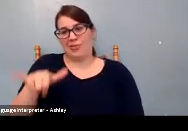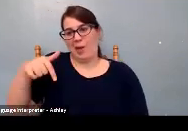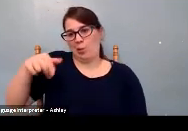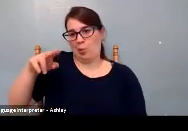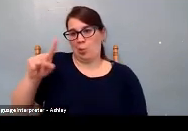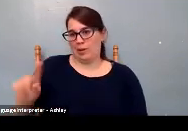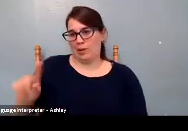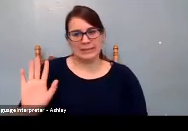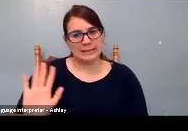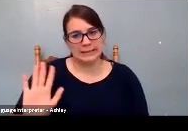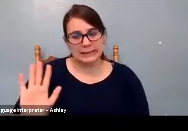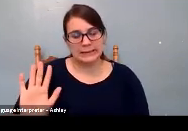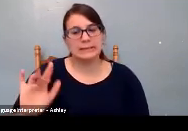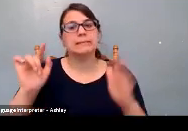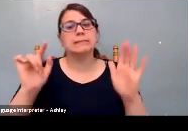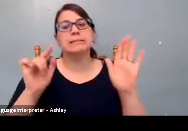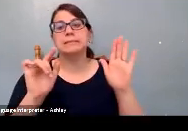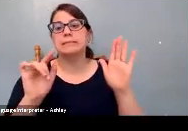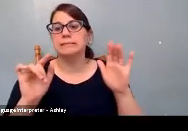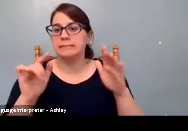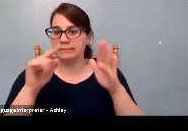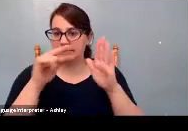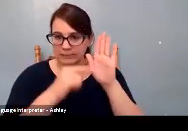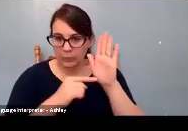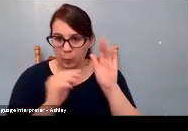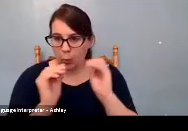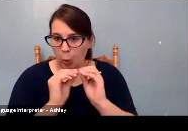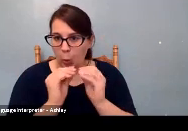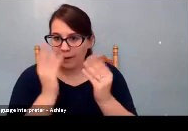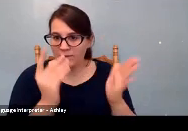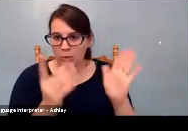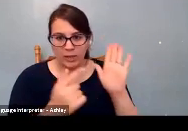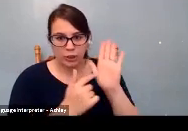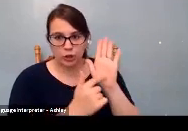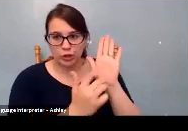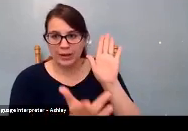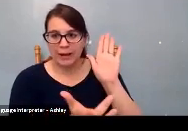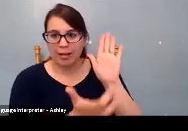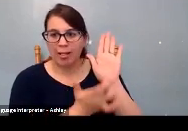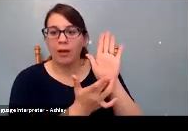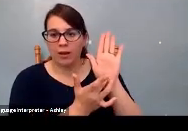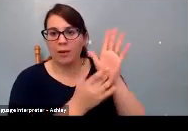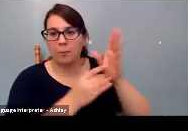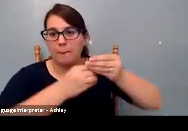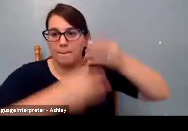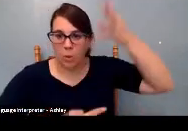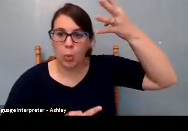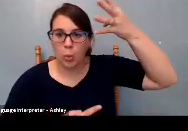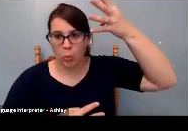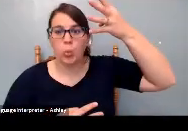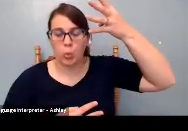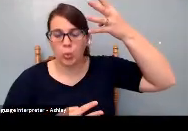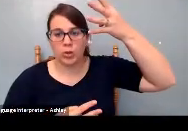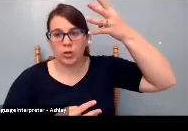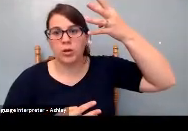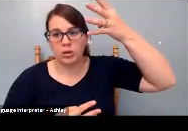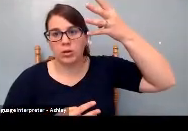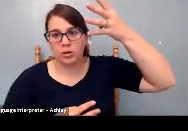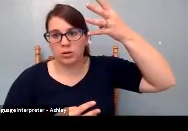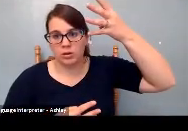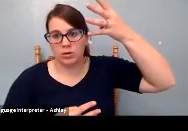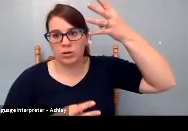telling you. Go down to where it reads more information and click on that tab, and it's going to take you to a full